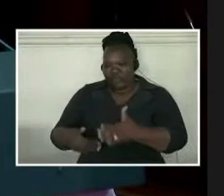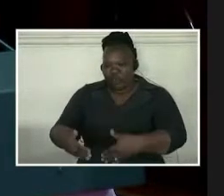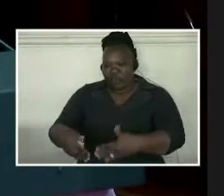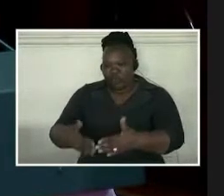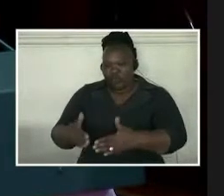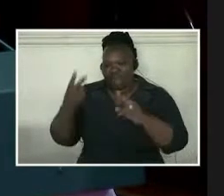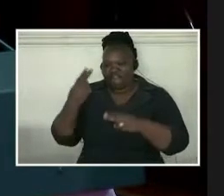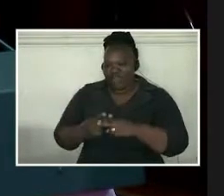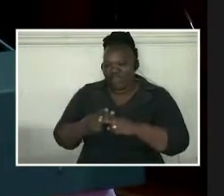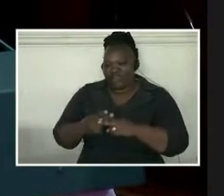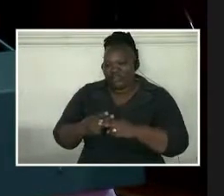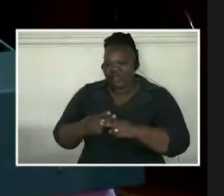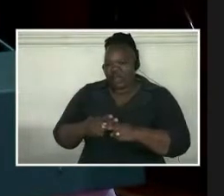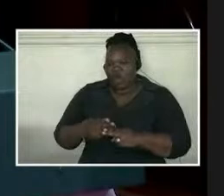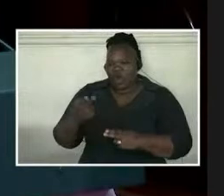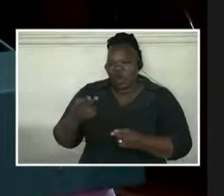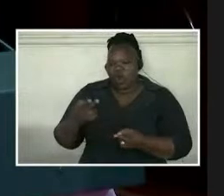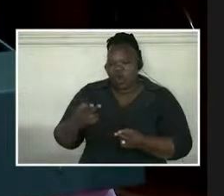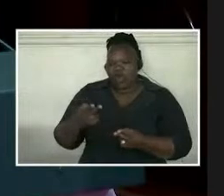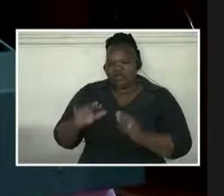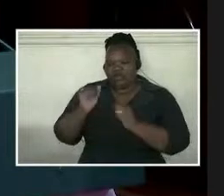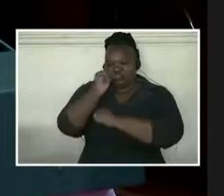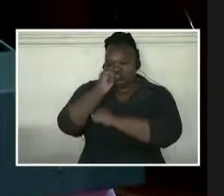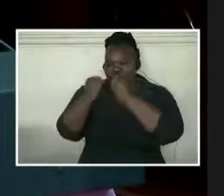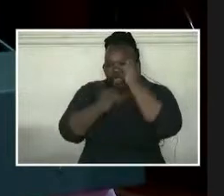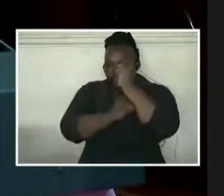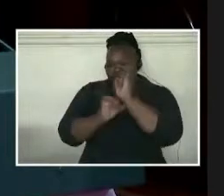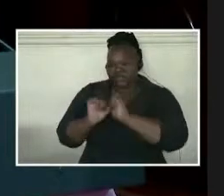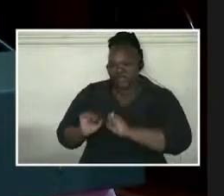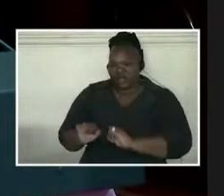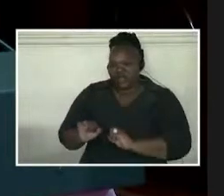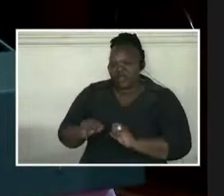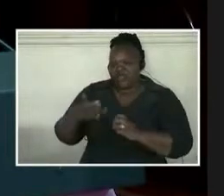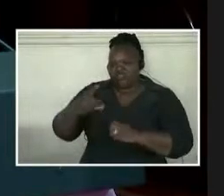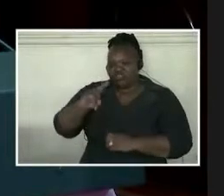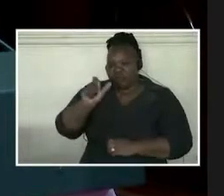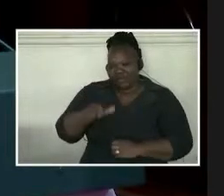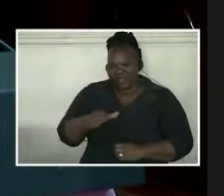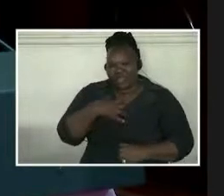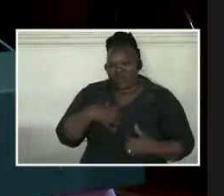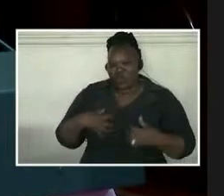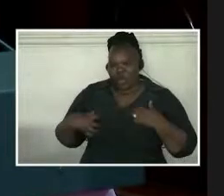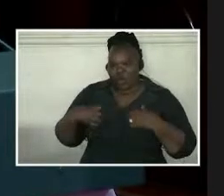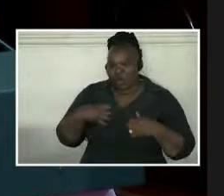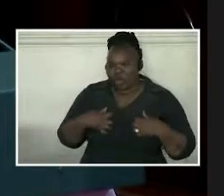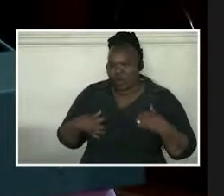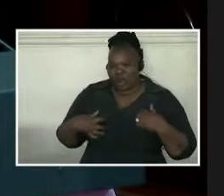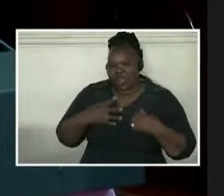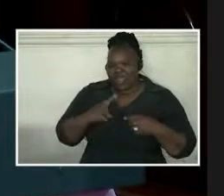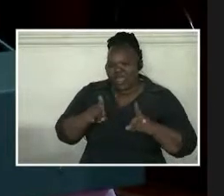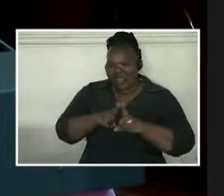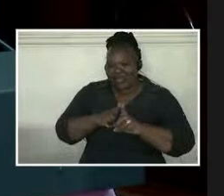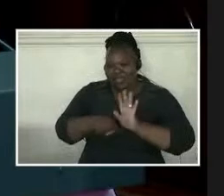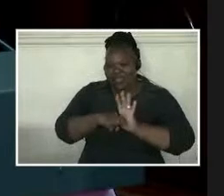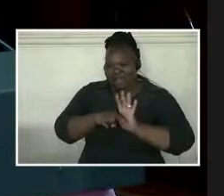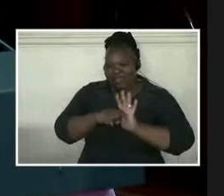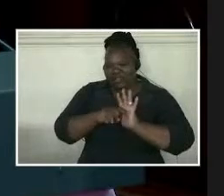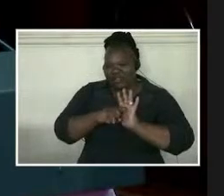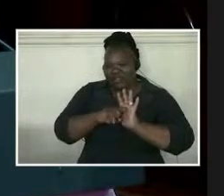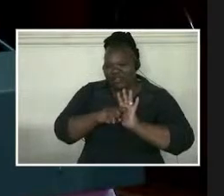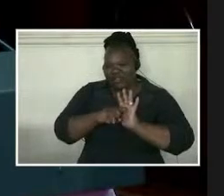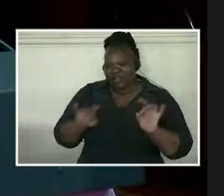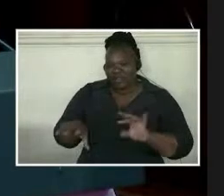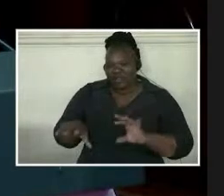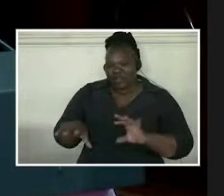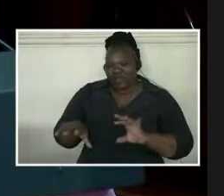finalizing its organizational structure to a person it is worrisome as it will negatively affect sports and